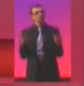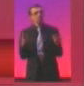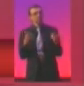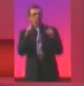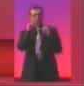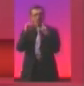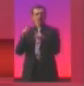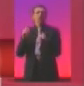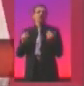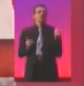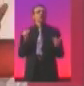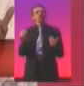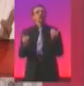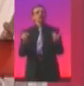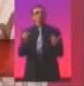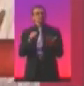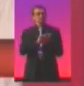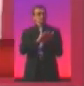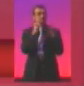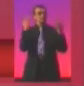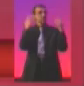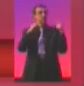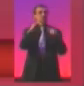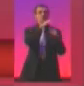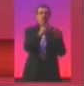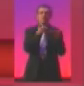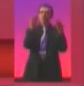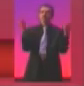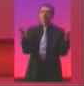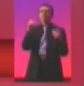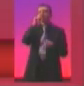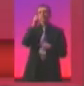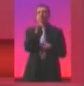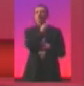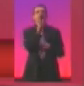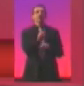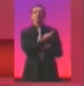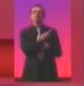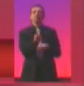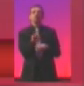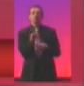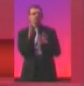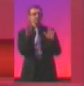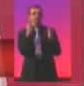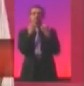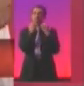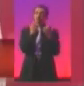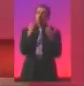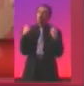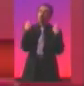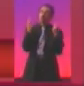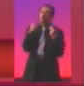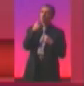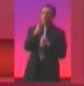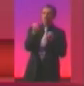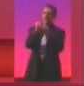Business as usual means you can either have climate or fairness, but you can't have both. Being bold says we say